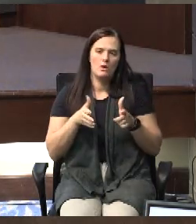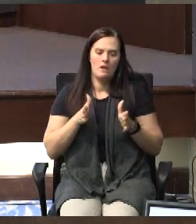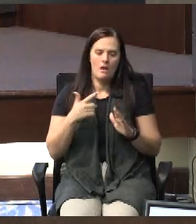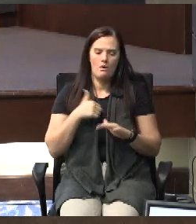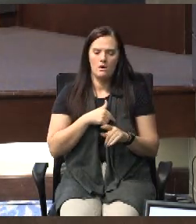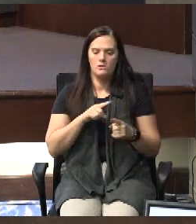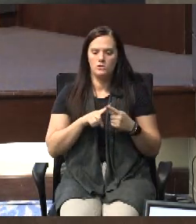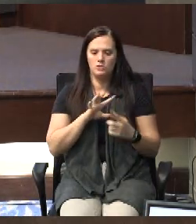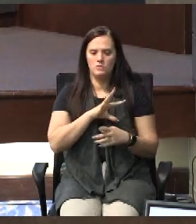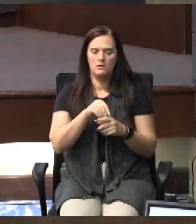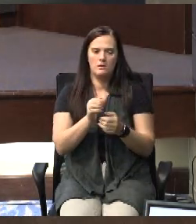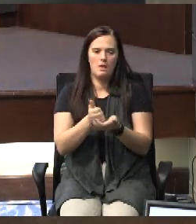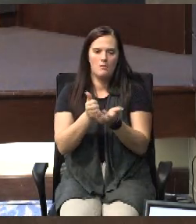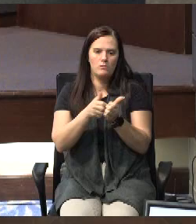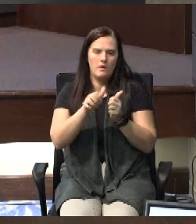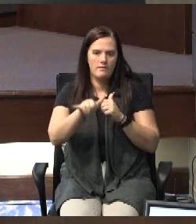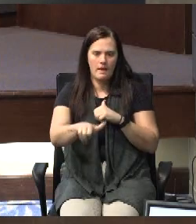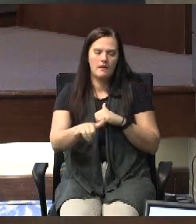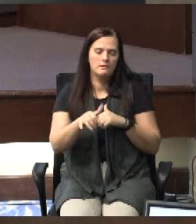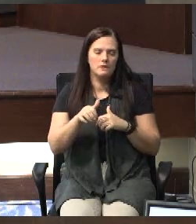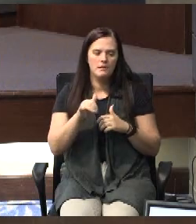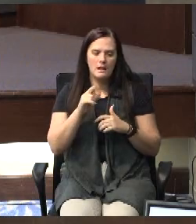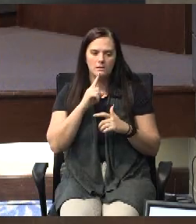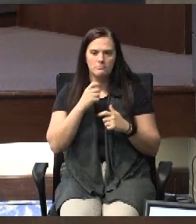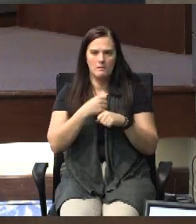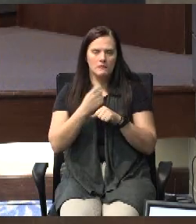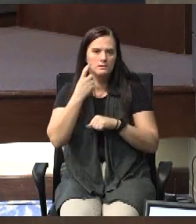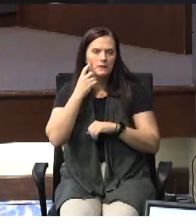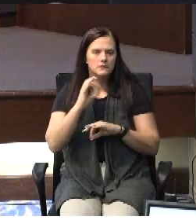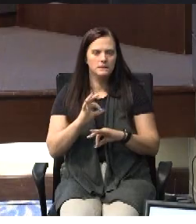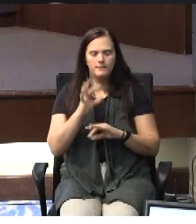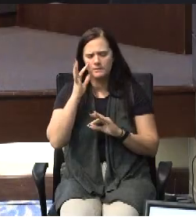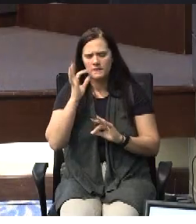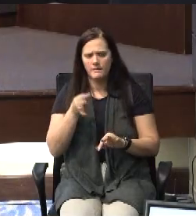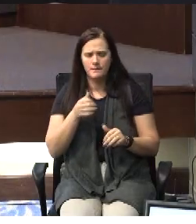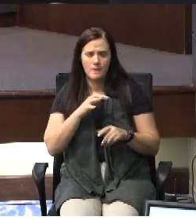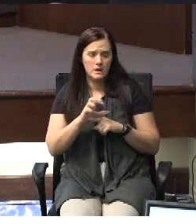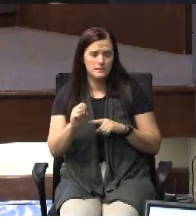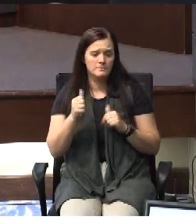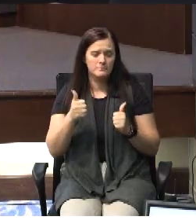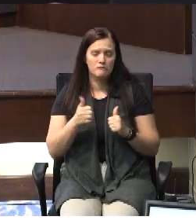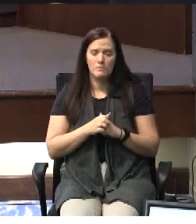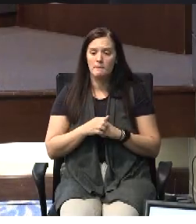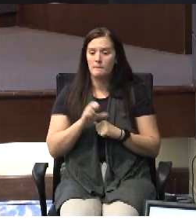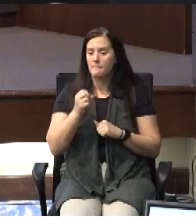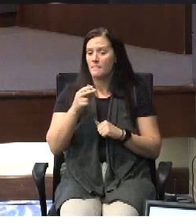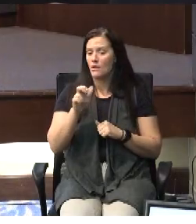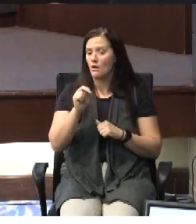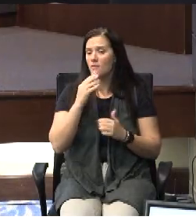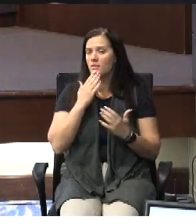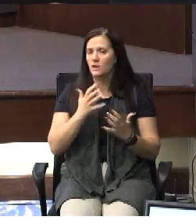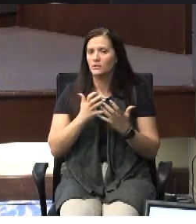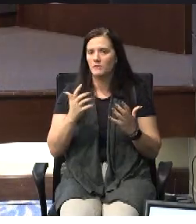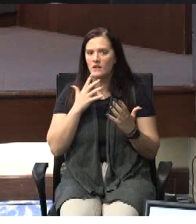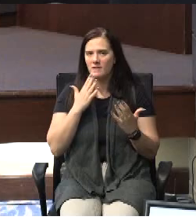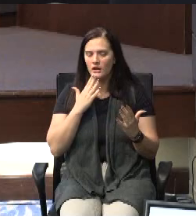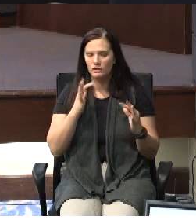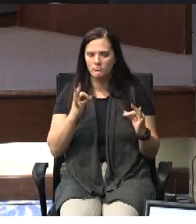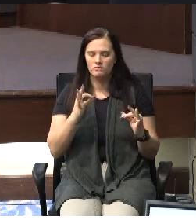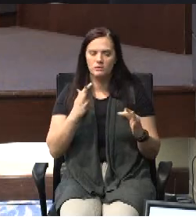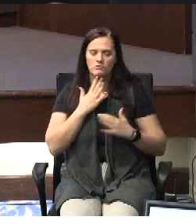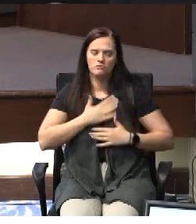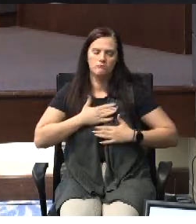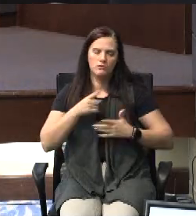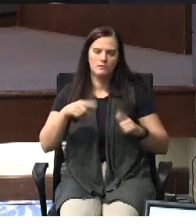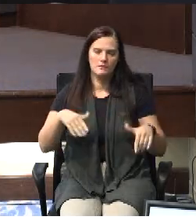us to be a conduit to help with that to the extent that's practical. Definitely. Awesome. Sean, thank you so much. Thank you. So meaningful for you to be